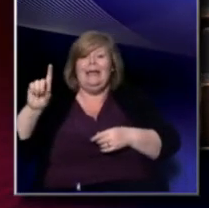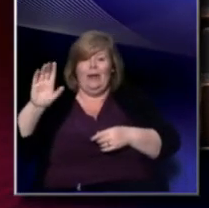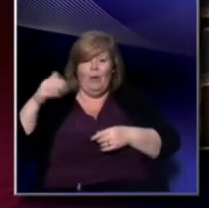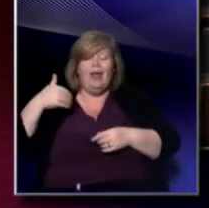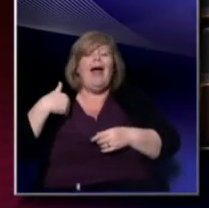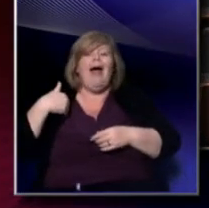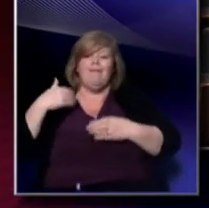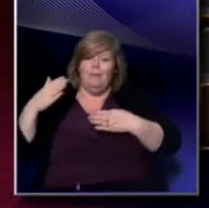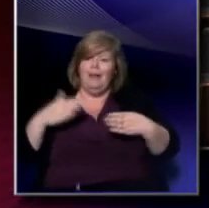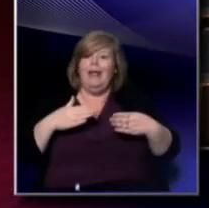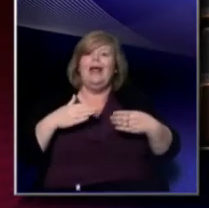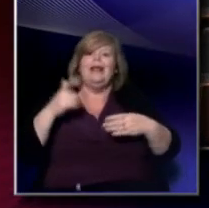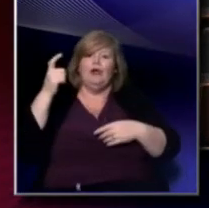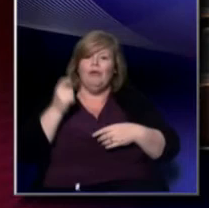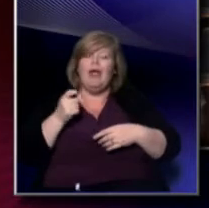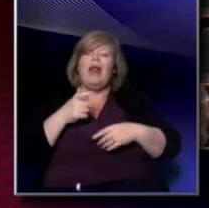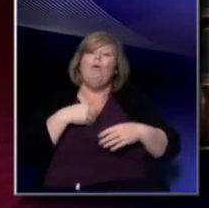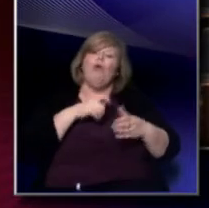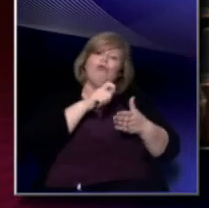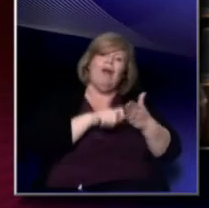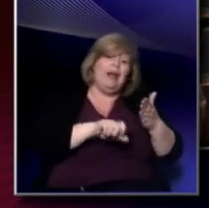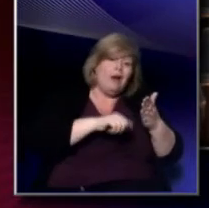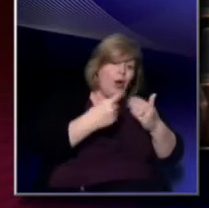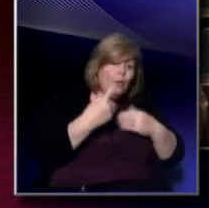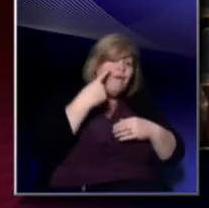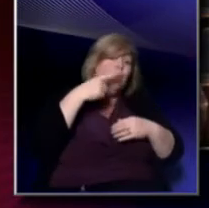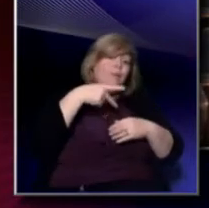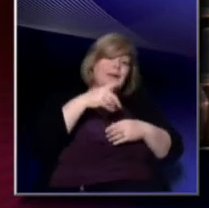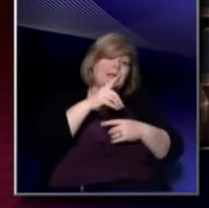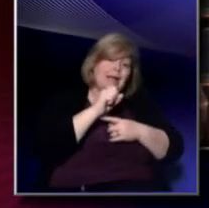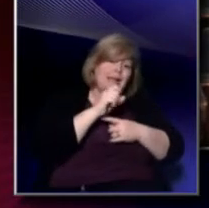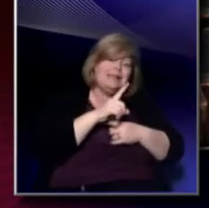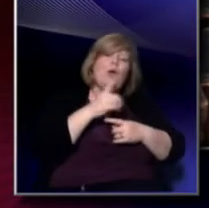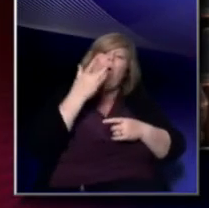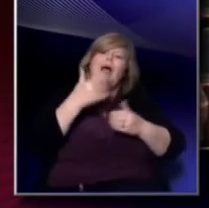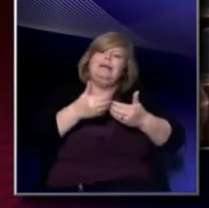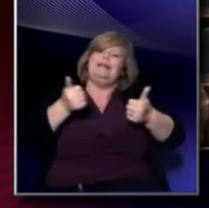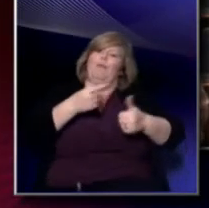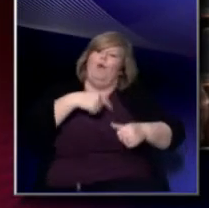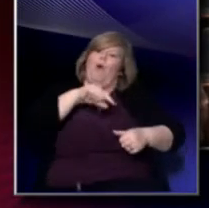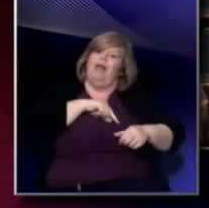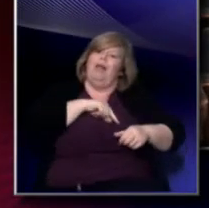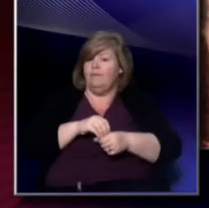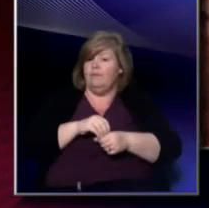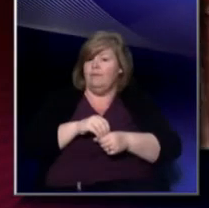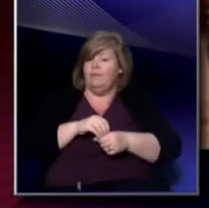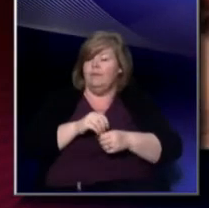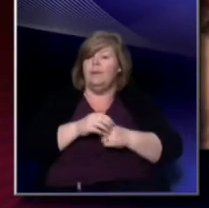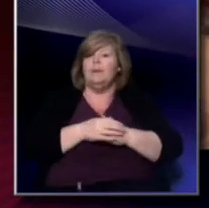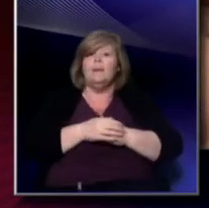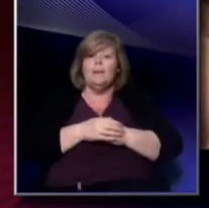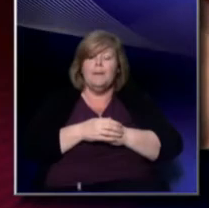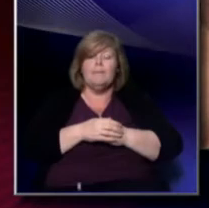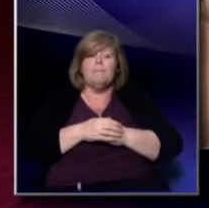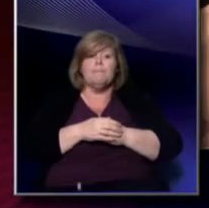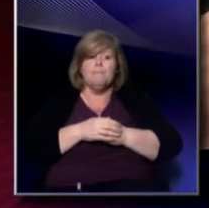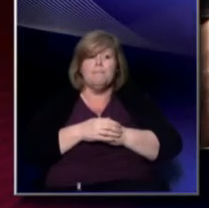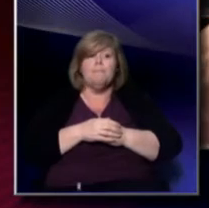for PTSD, because each of them qualified on their own, and the same thing with implementations.